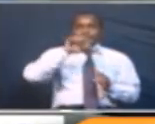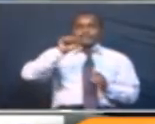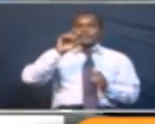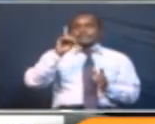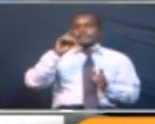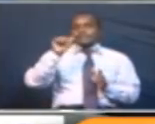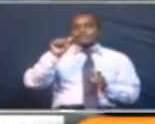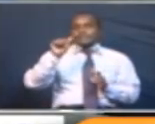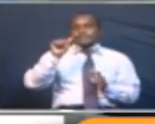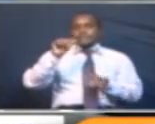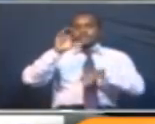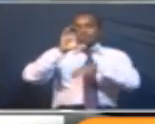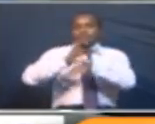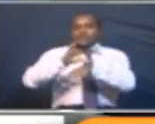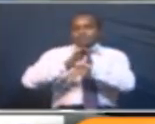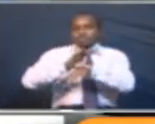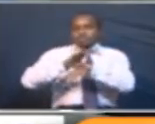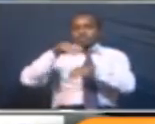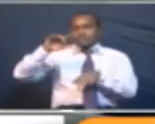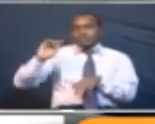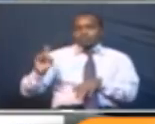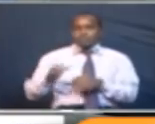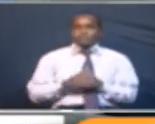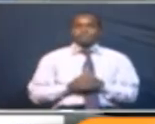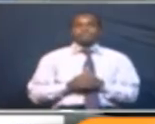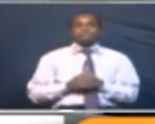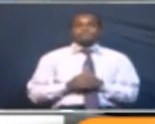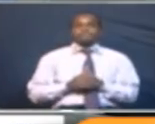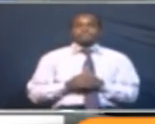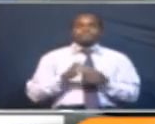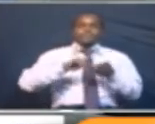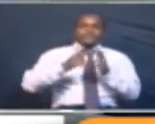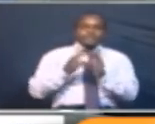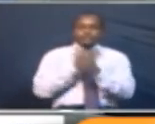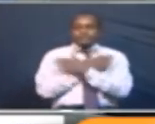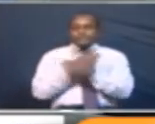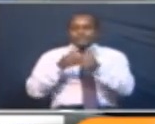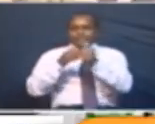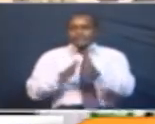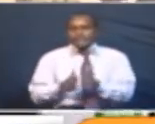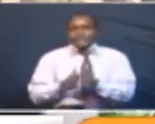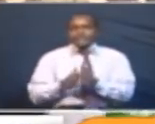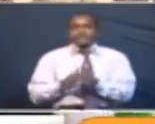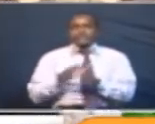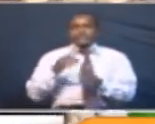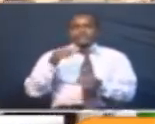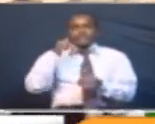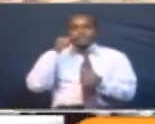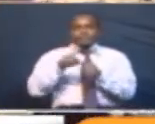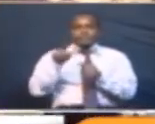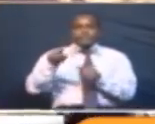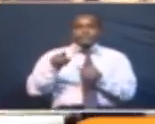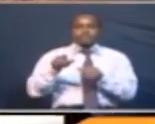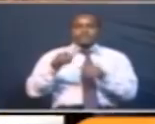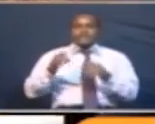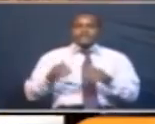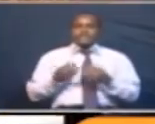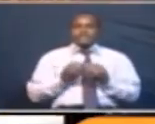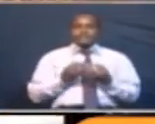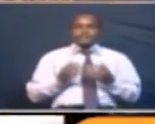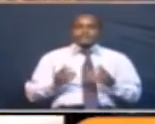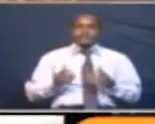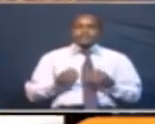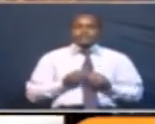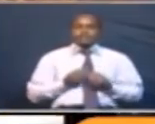Church, Lavington in Nairobi. Relatives, friends, and leaders eulogized Okello as a selfless and dedicated